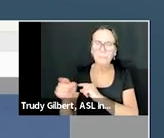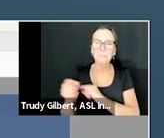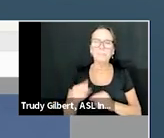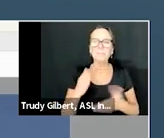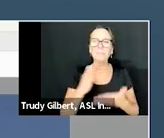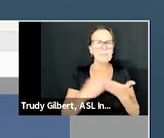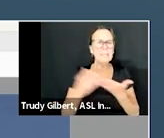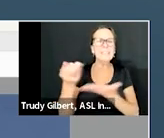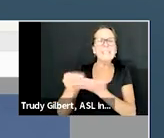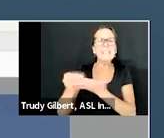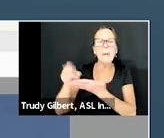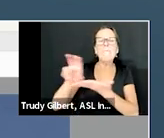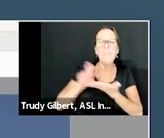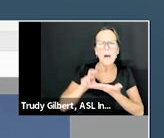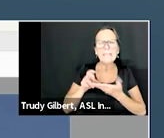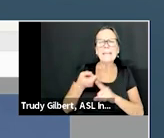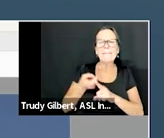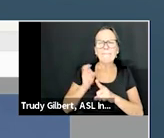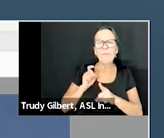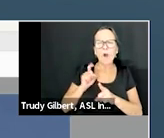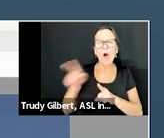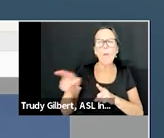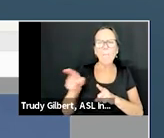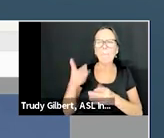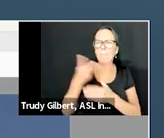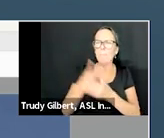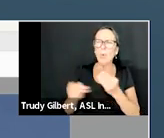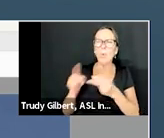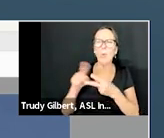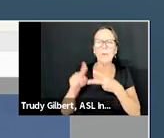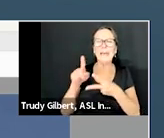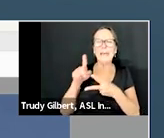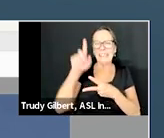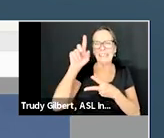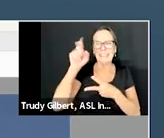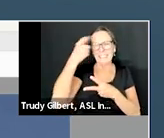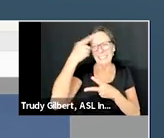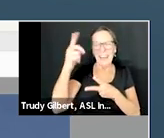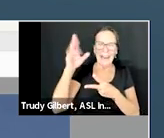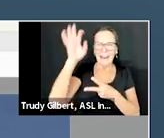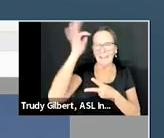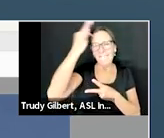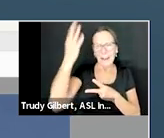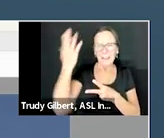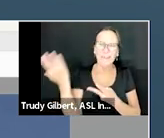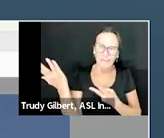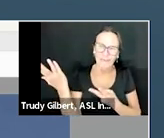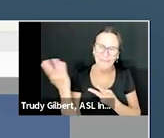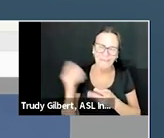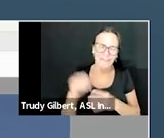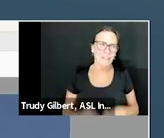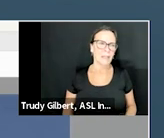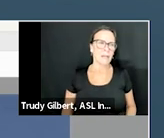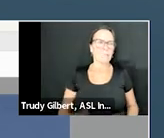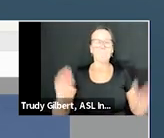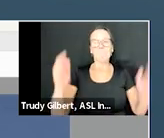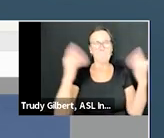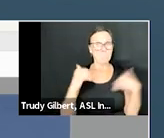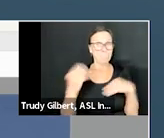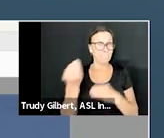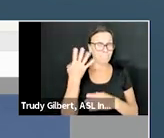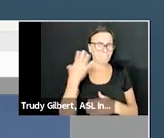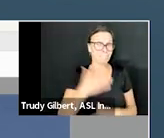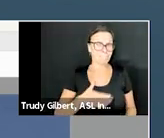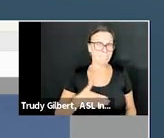funding does come from both of those entities, both federal and state. Next slide, please.